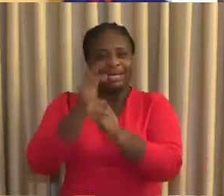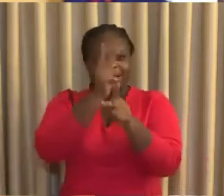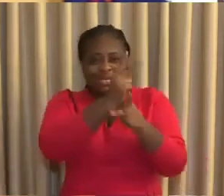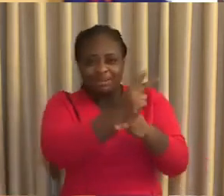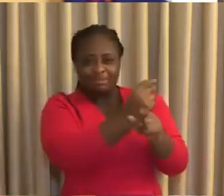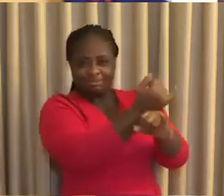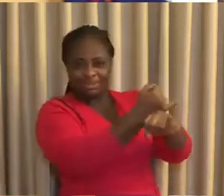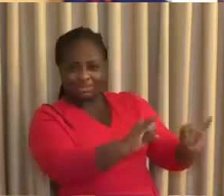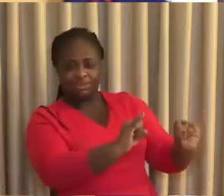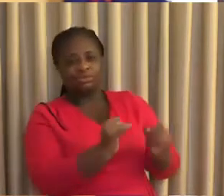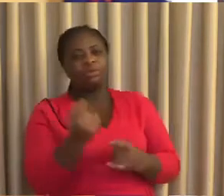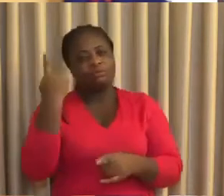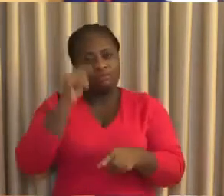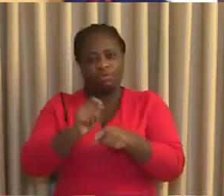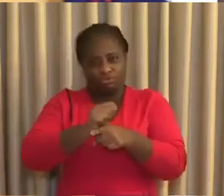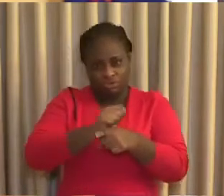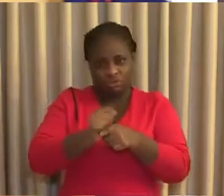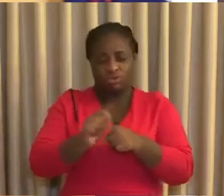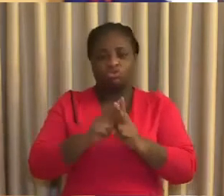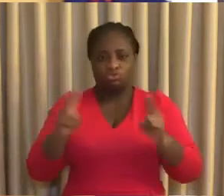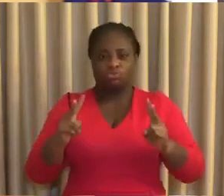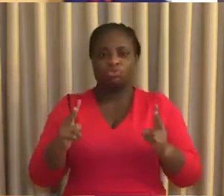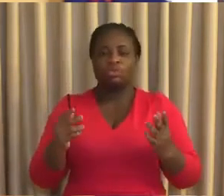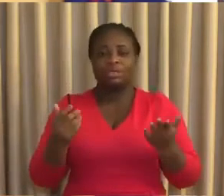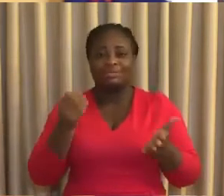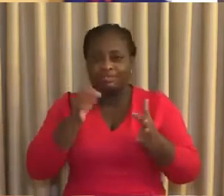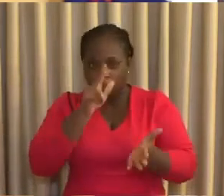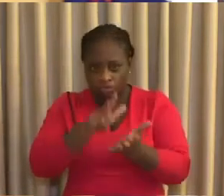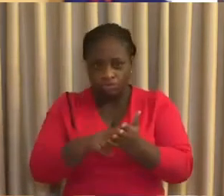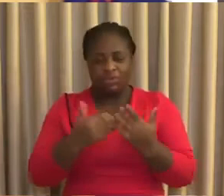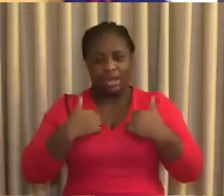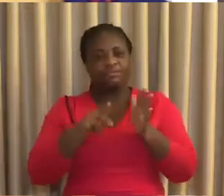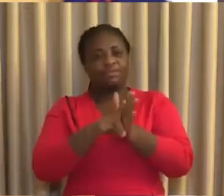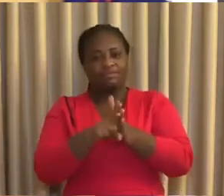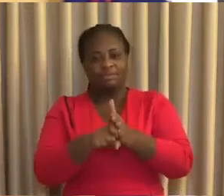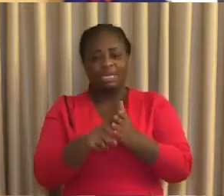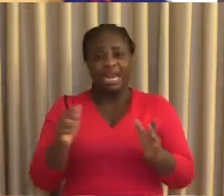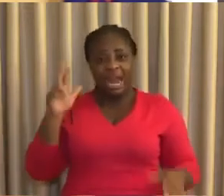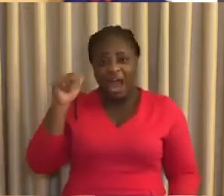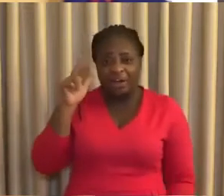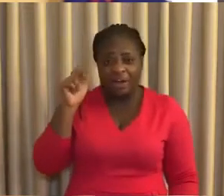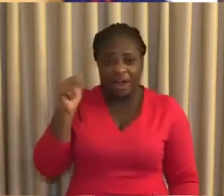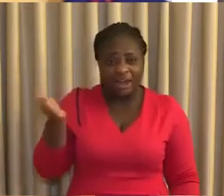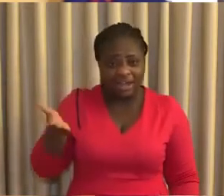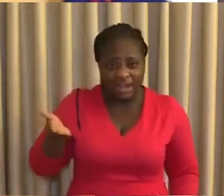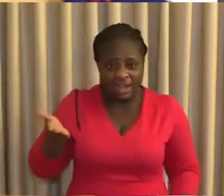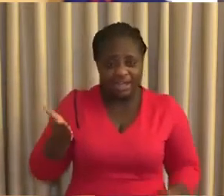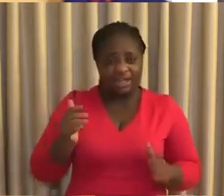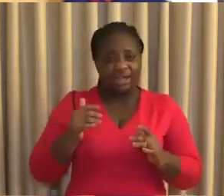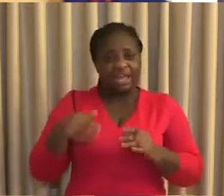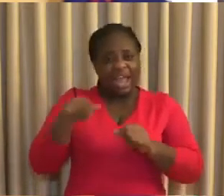should they prove to have the virus. In Greater Accra, the following areas will be